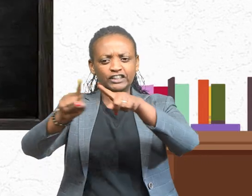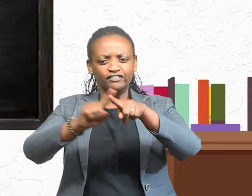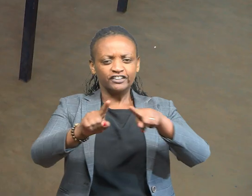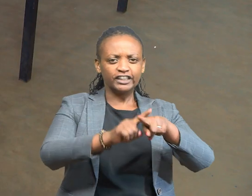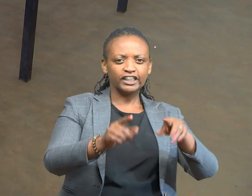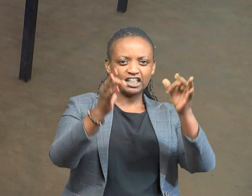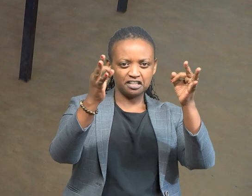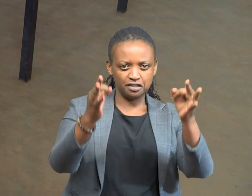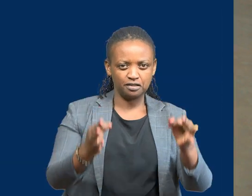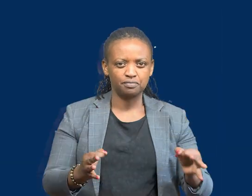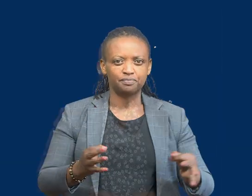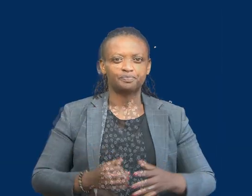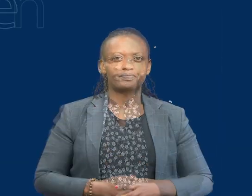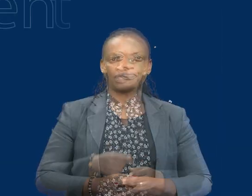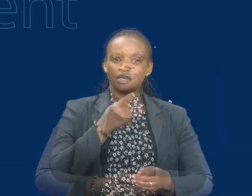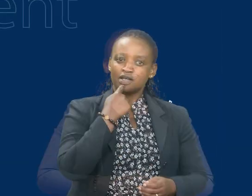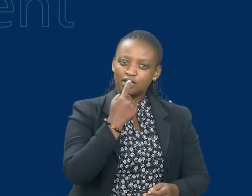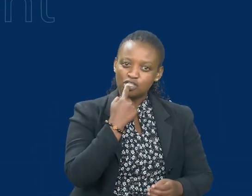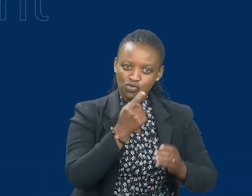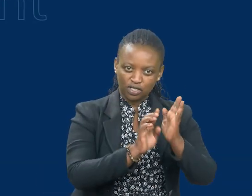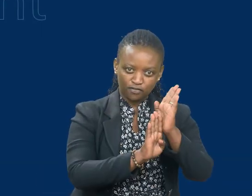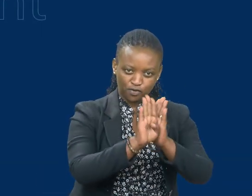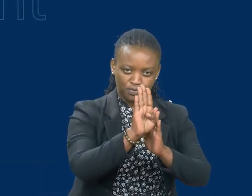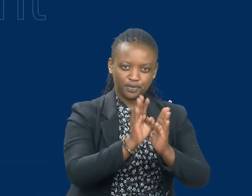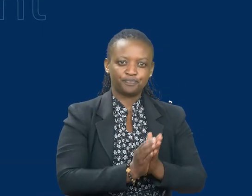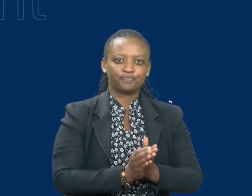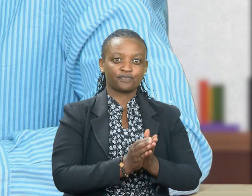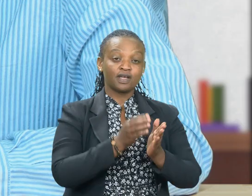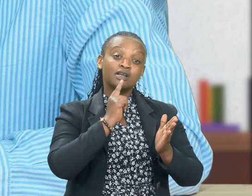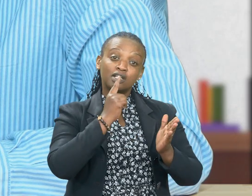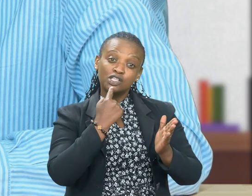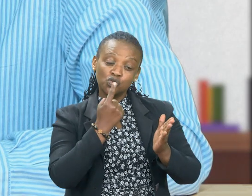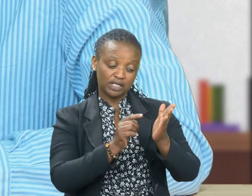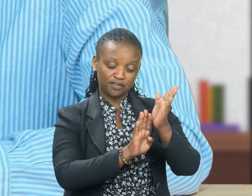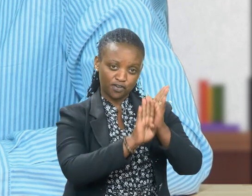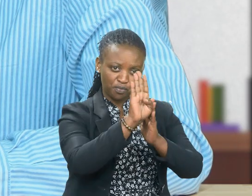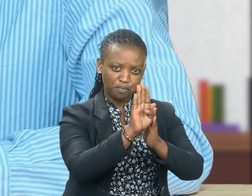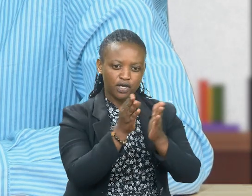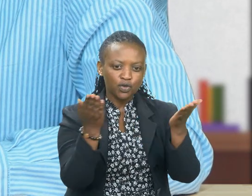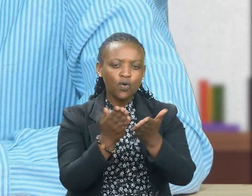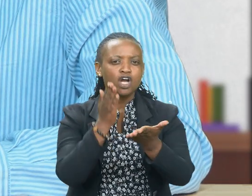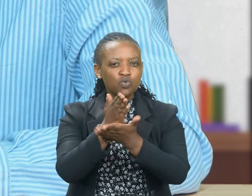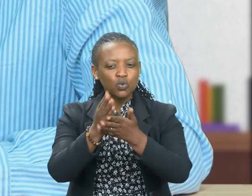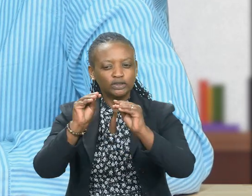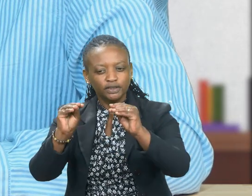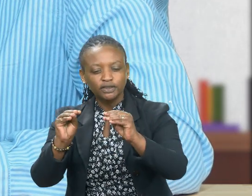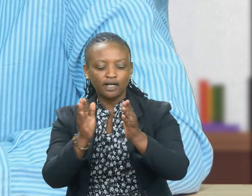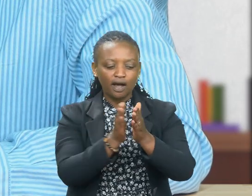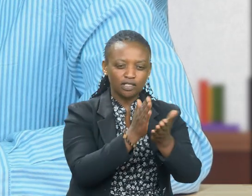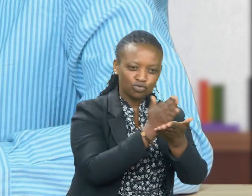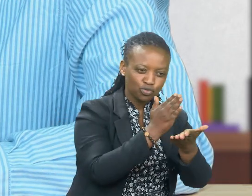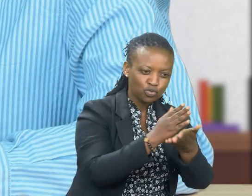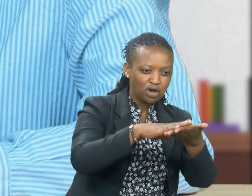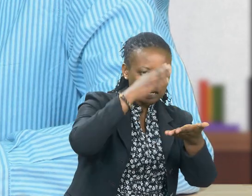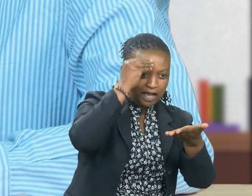different Object. Lesson development. In the lesson development, this is where the real teaching and the